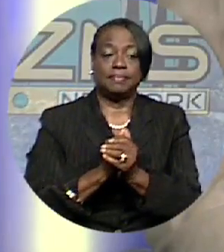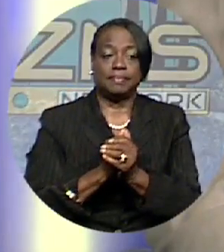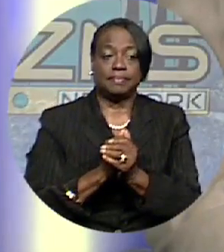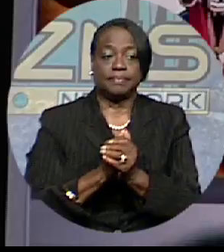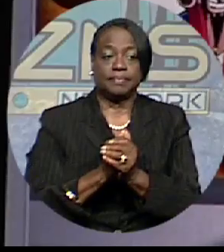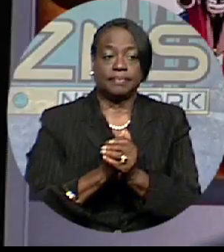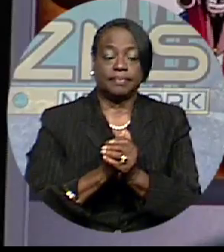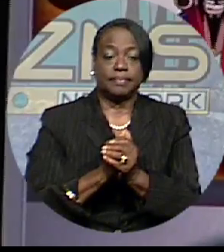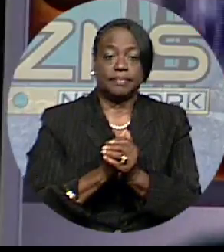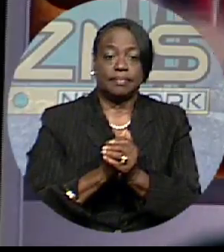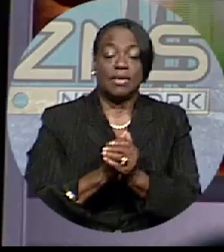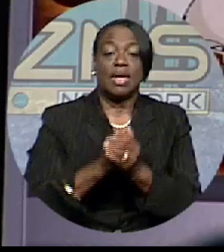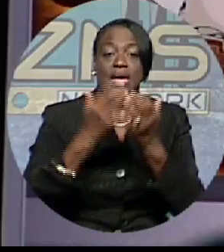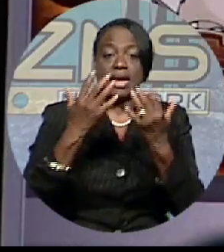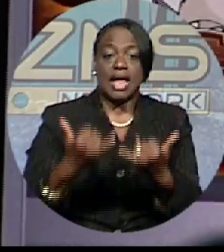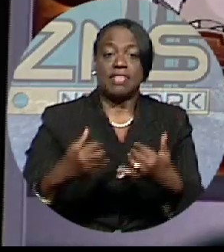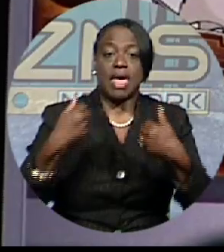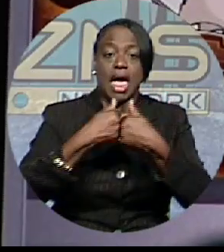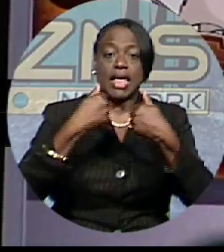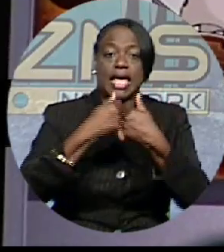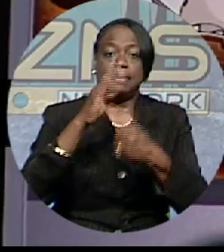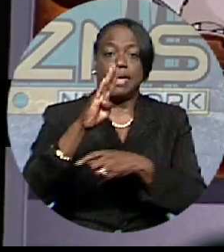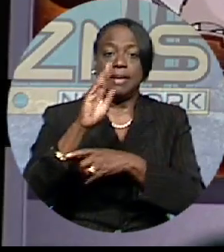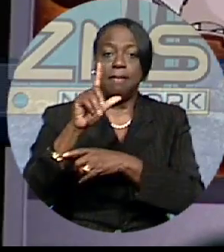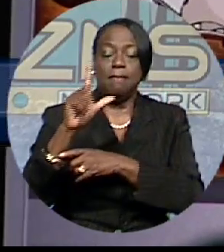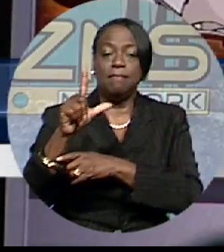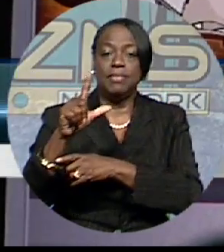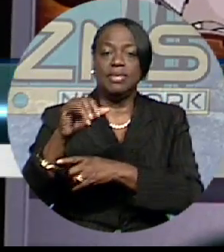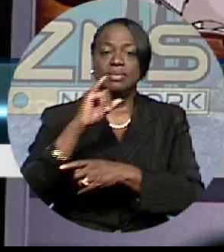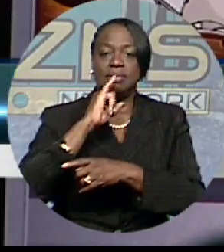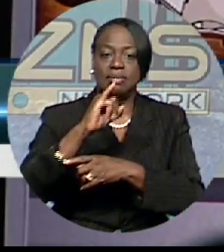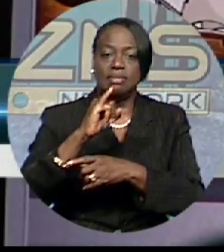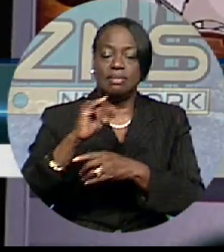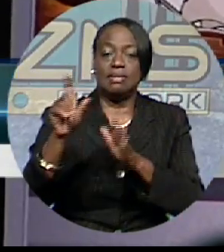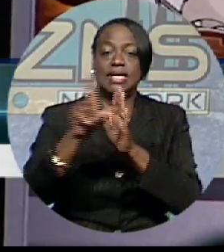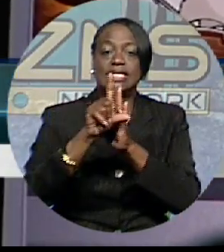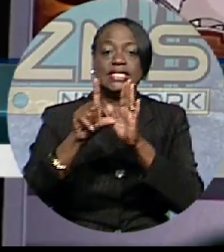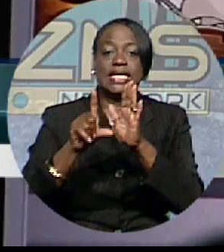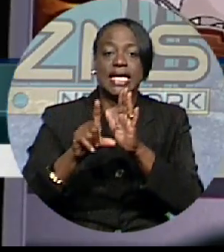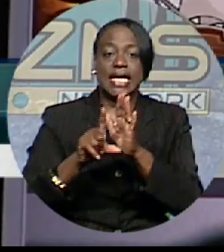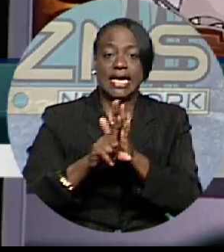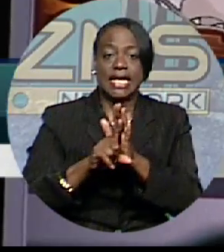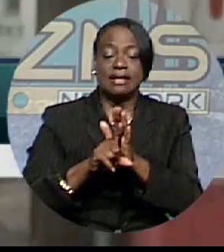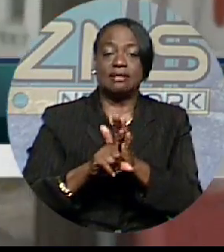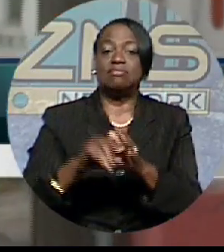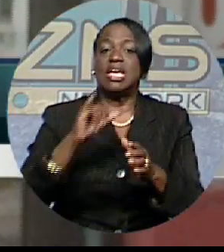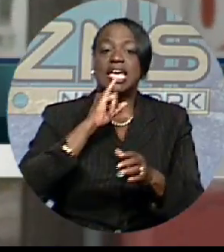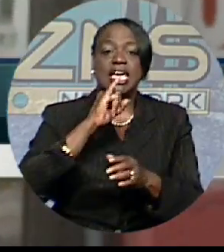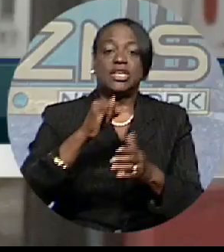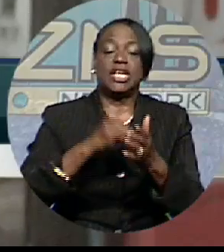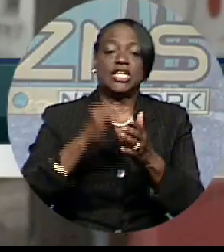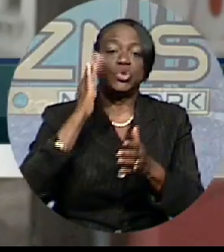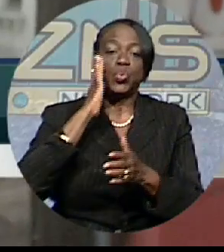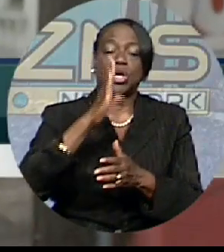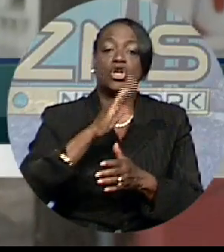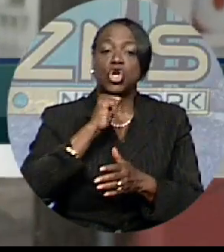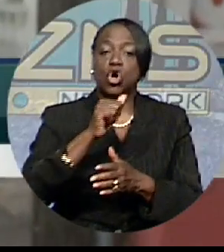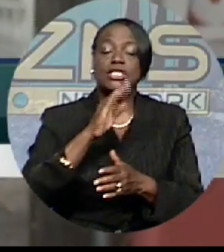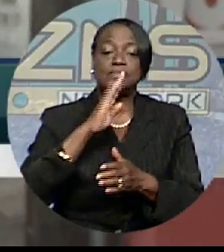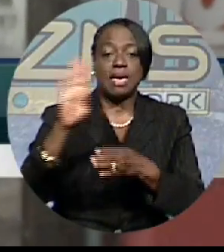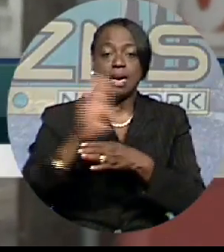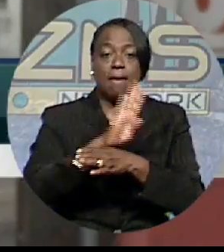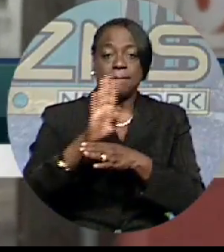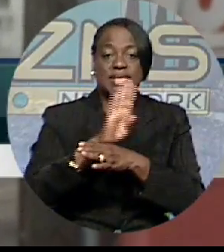more. Now that the gaming bill is in effect, it will not be business as usual for web shops across the